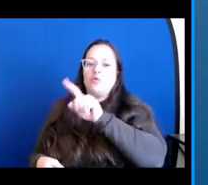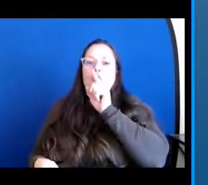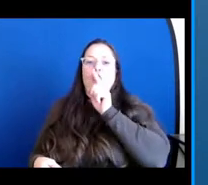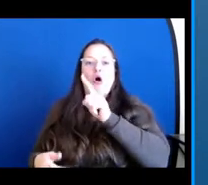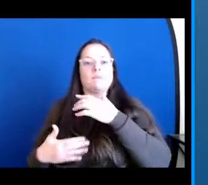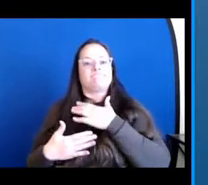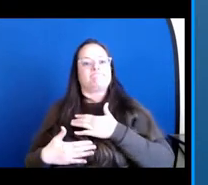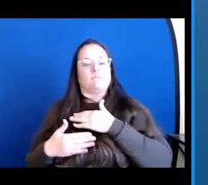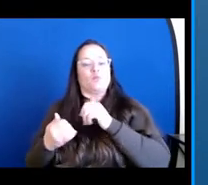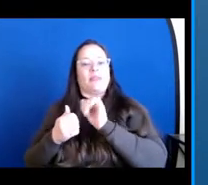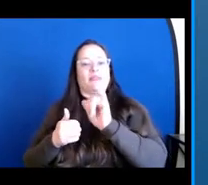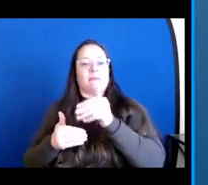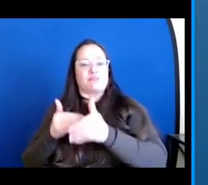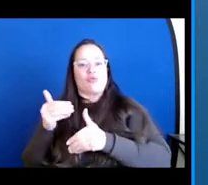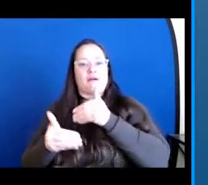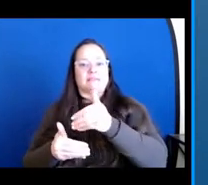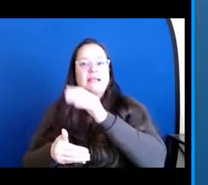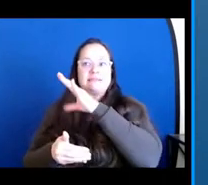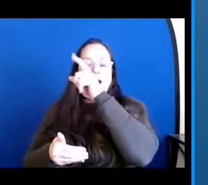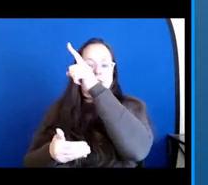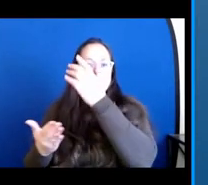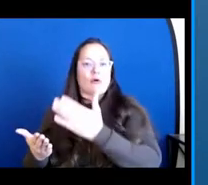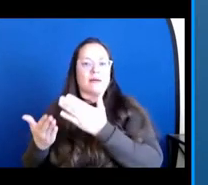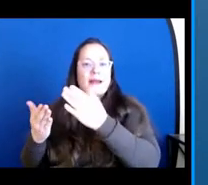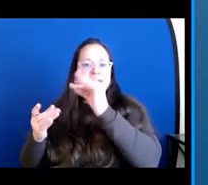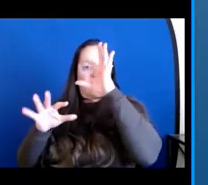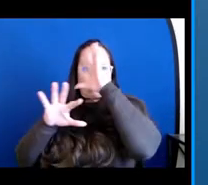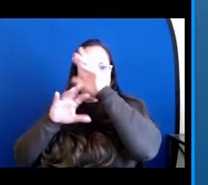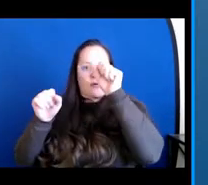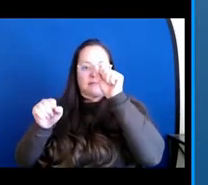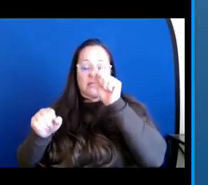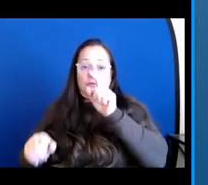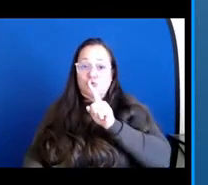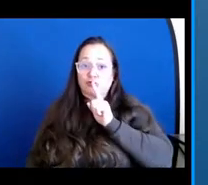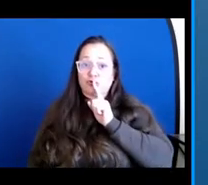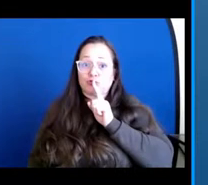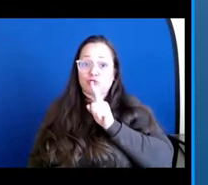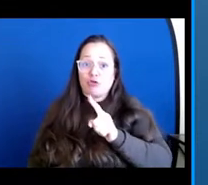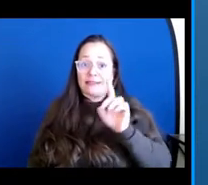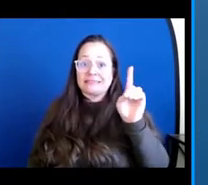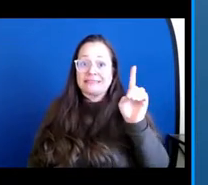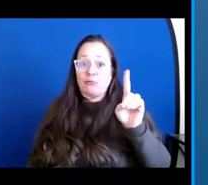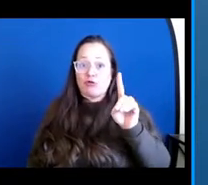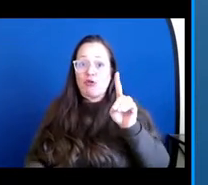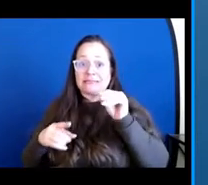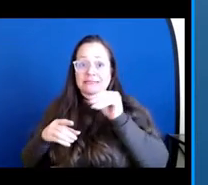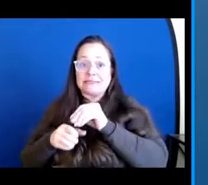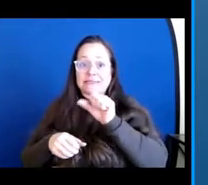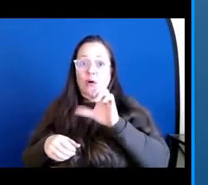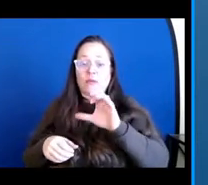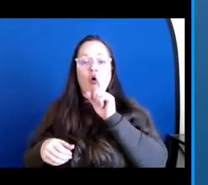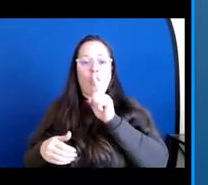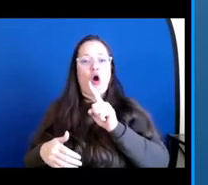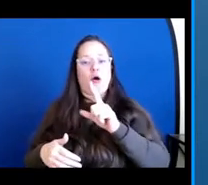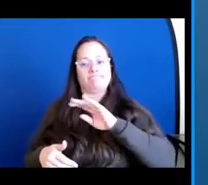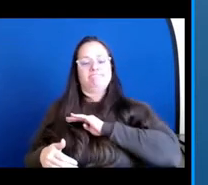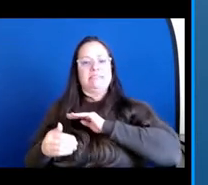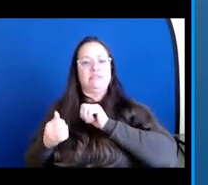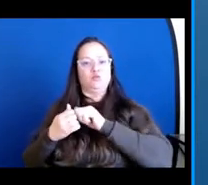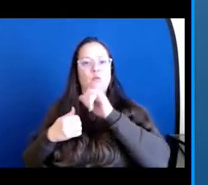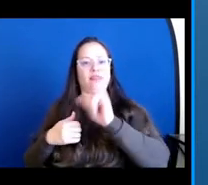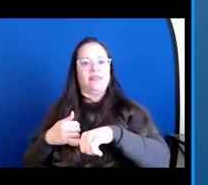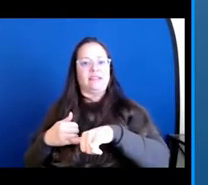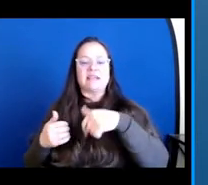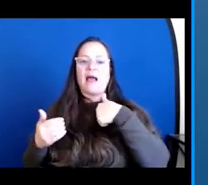president's recommendations certainly Democrats in South Carolina are pleased with this I am thankful for the process